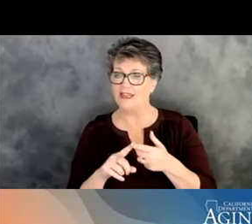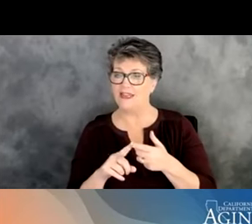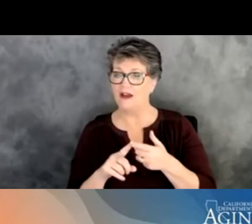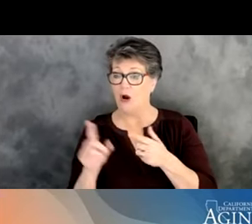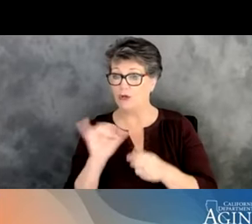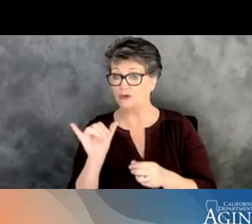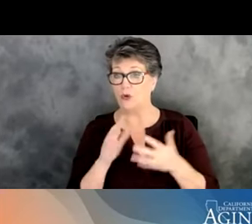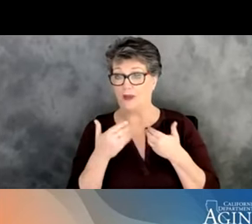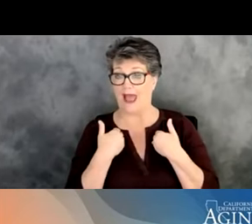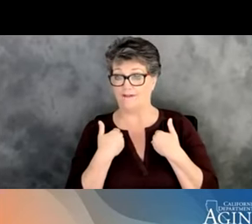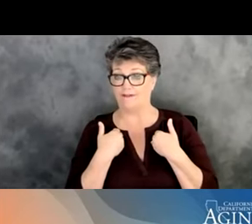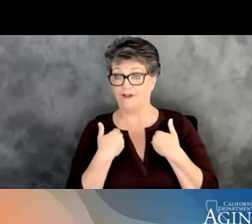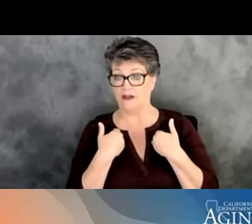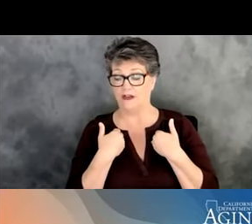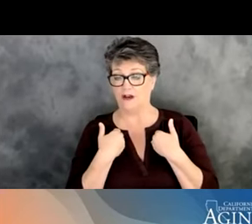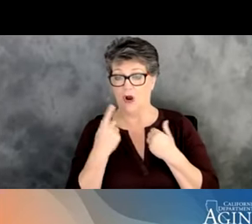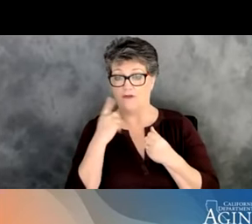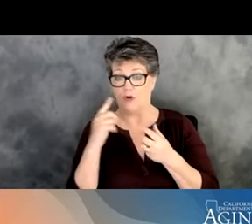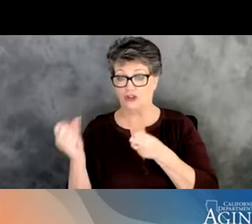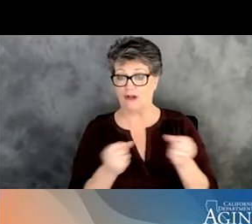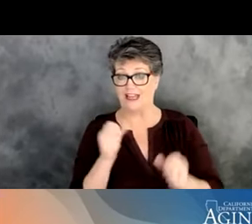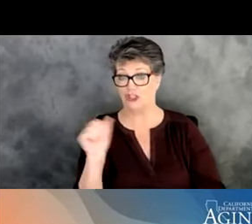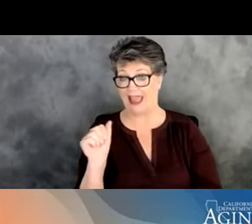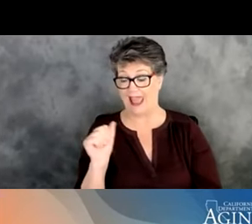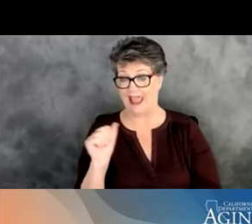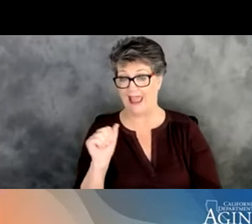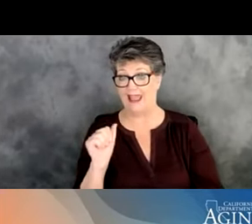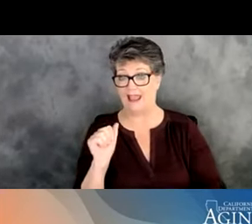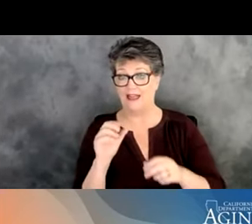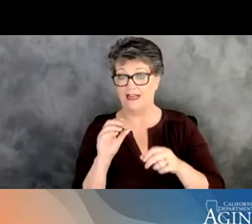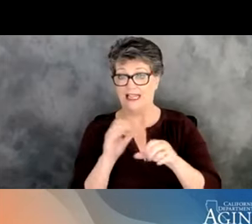Additionally, we have here for strategy A within